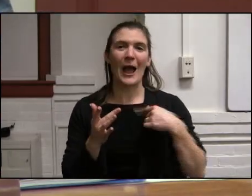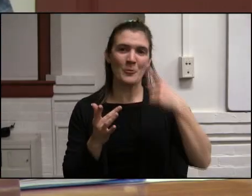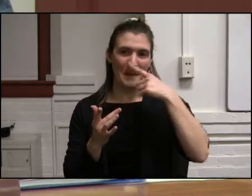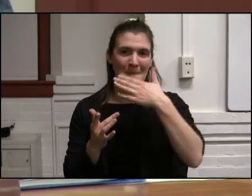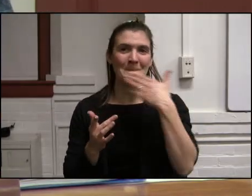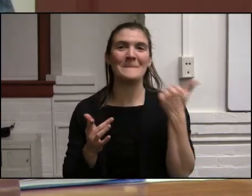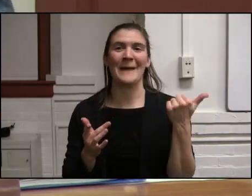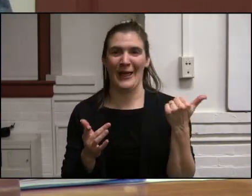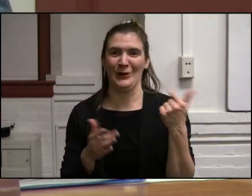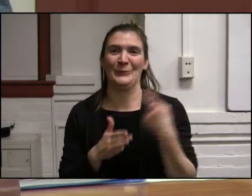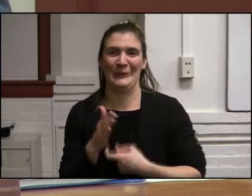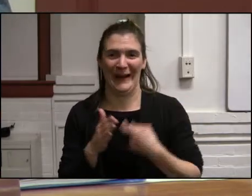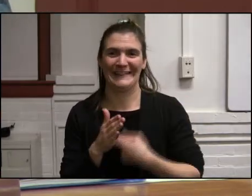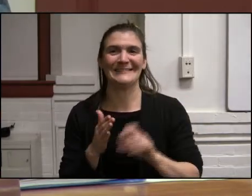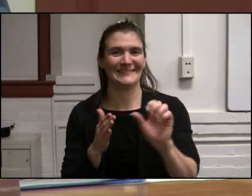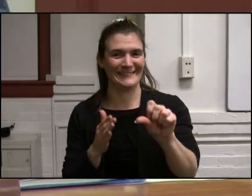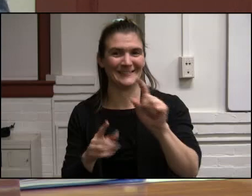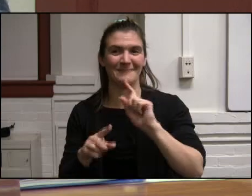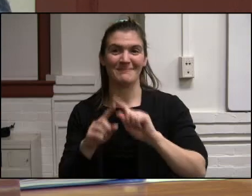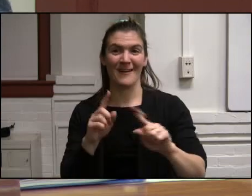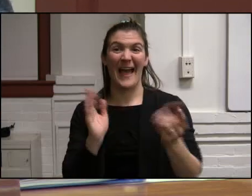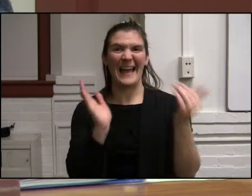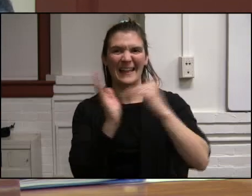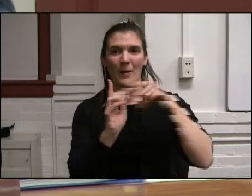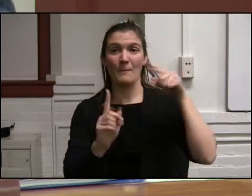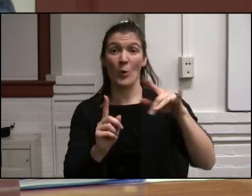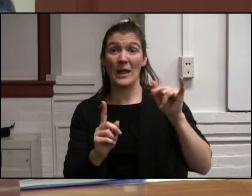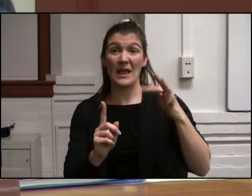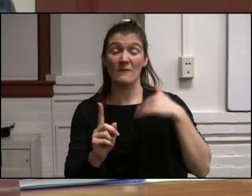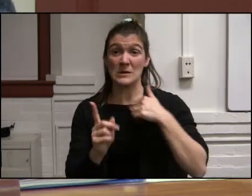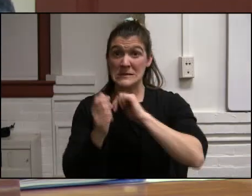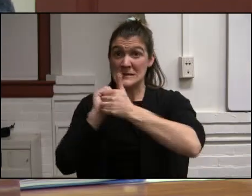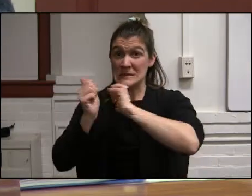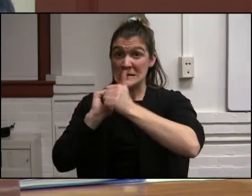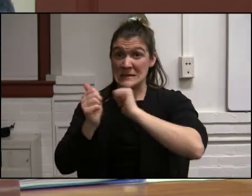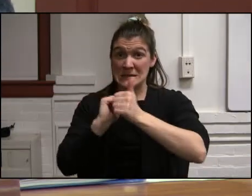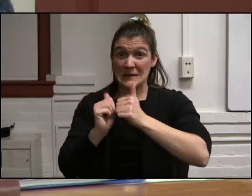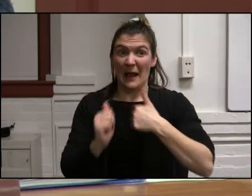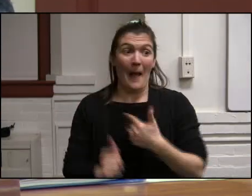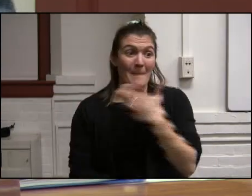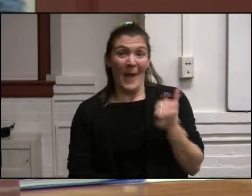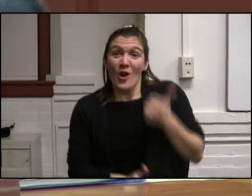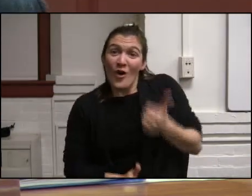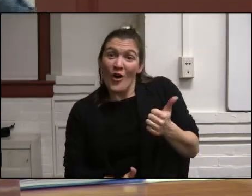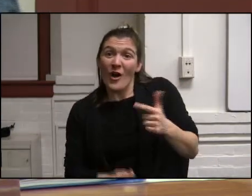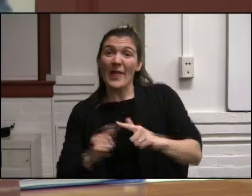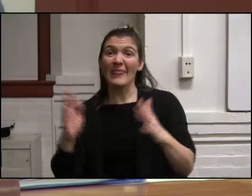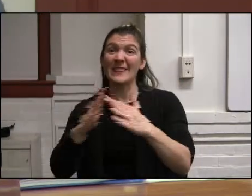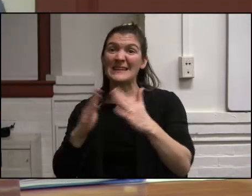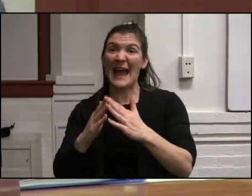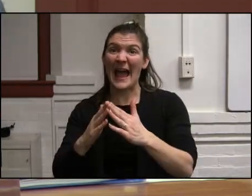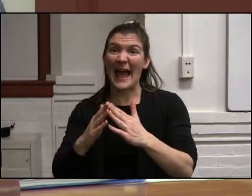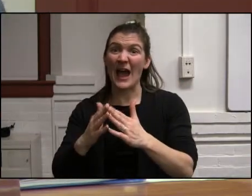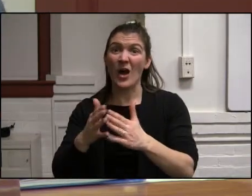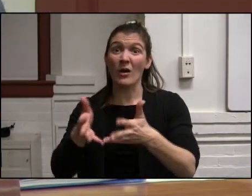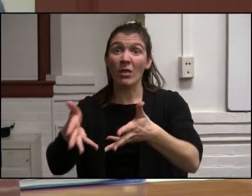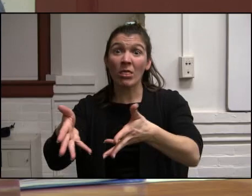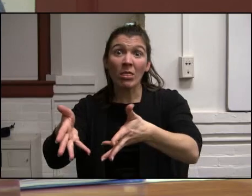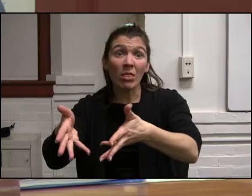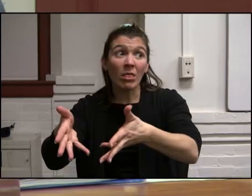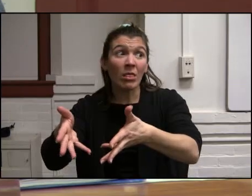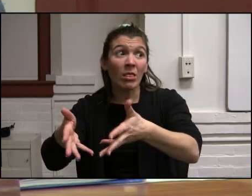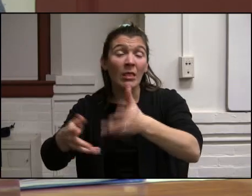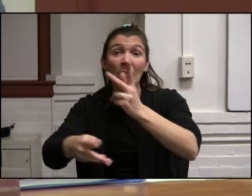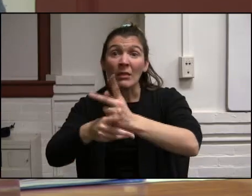better deal. But if what it meant was I got a better deal and then the town was left holding all this infrastructure